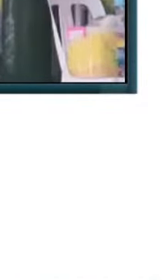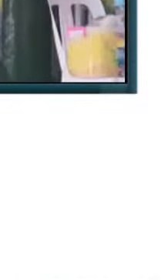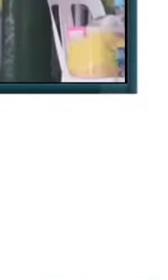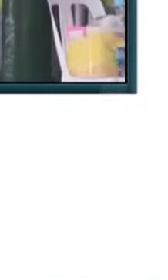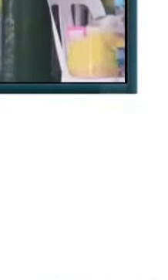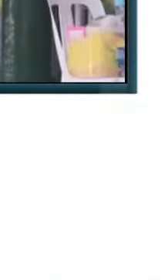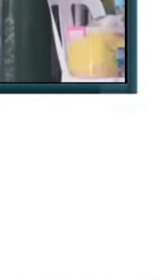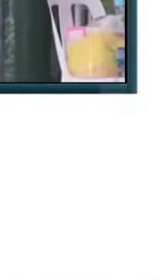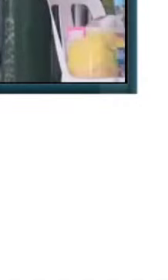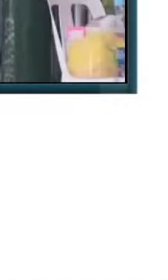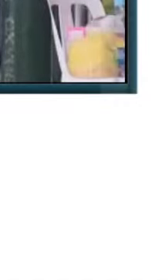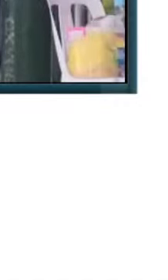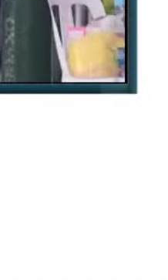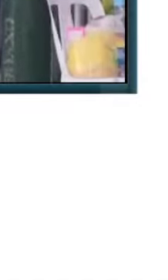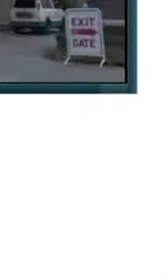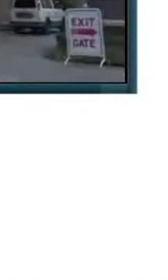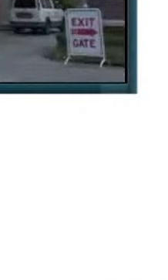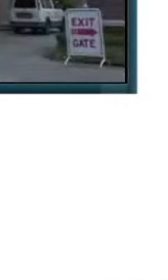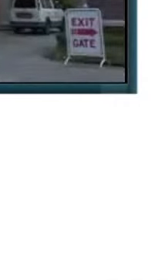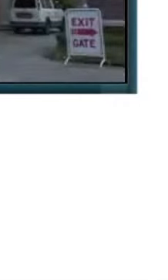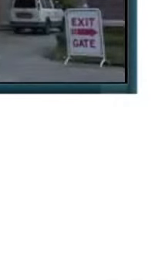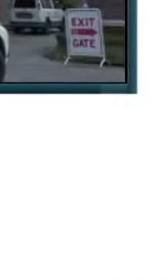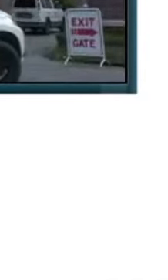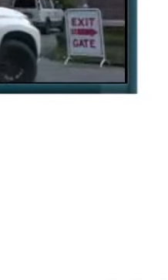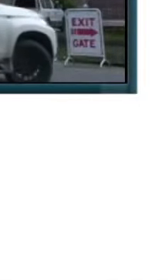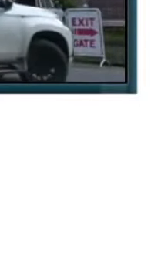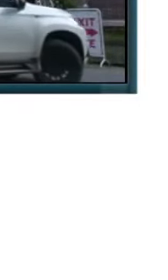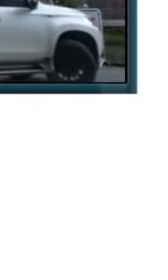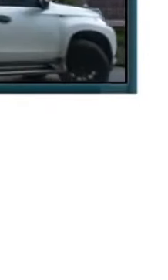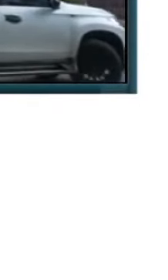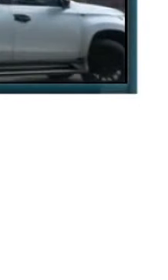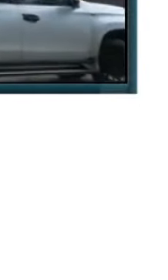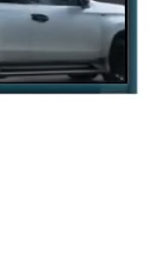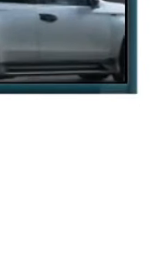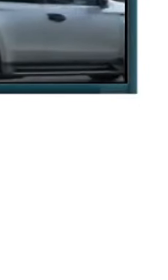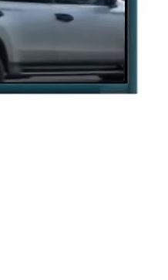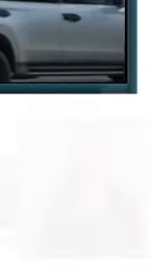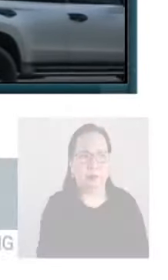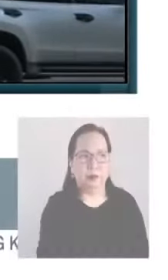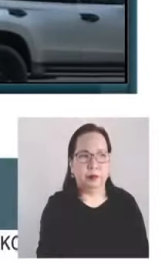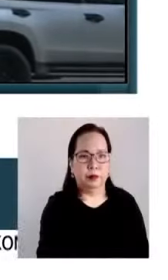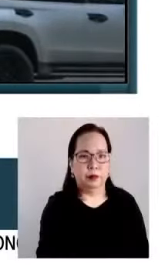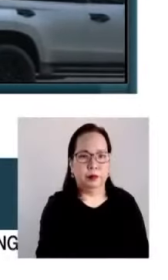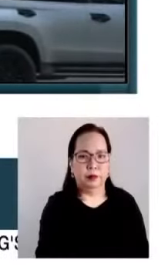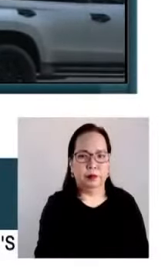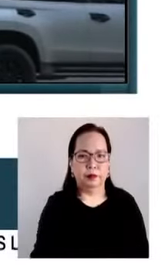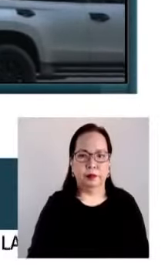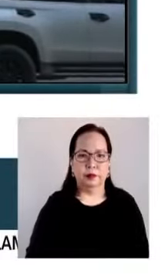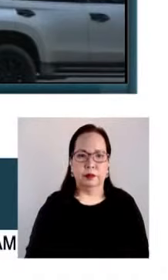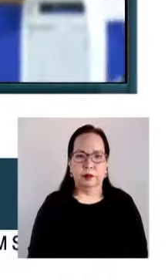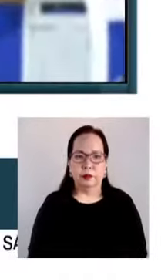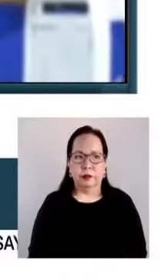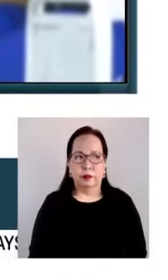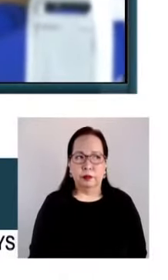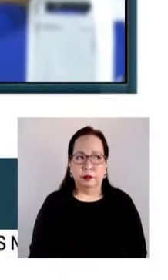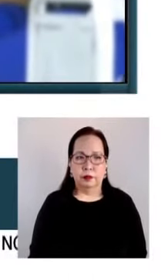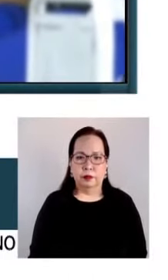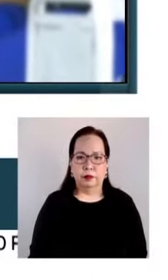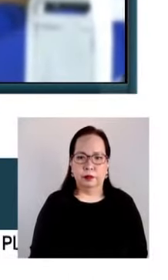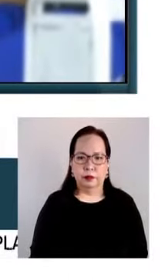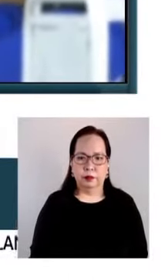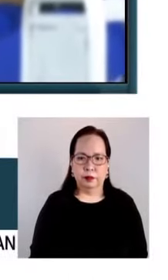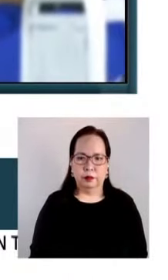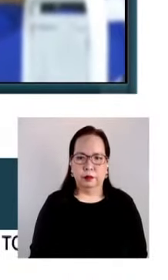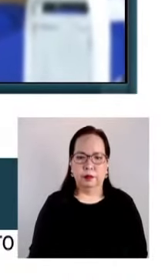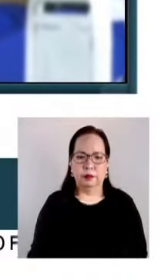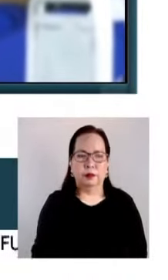the presentation is not that much different from Omicron, and the characteristics are not that much different, which means that most cases will most likely